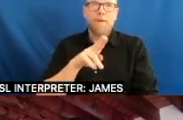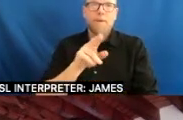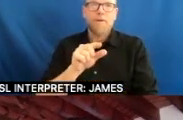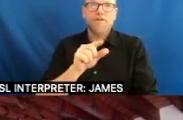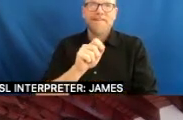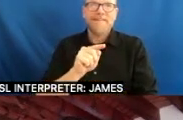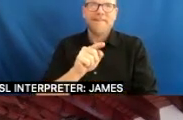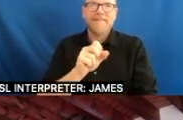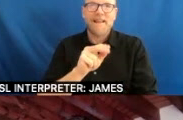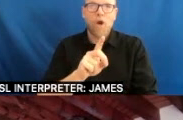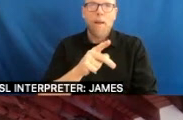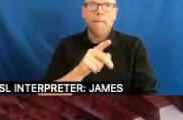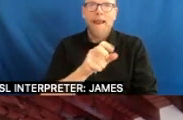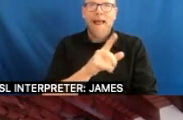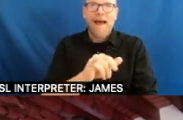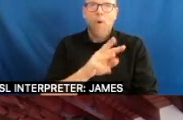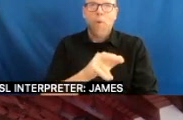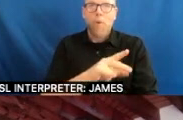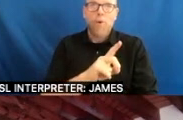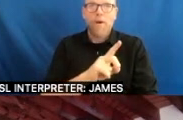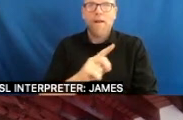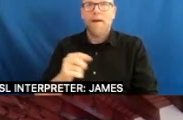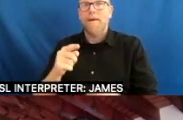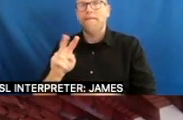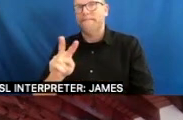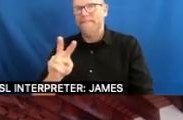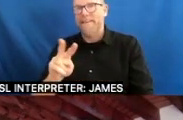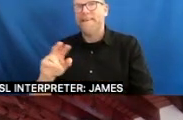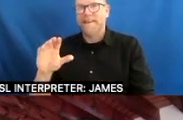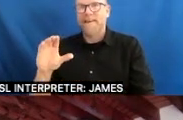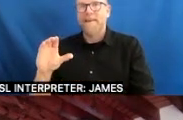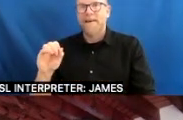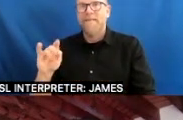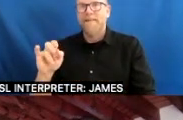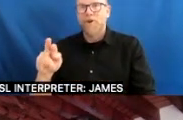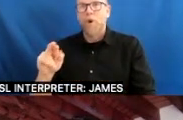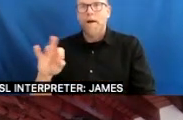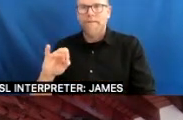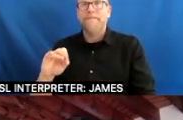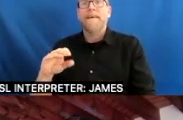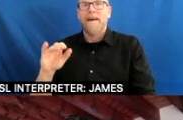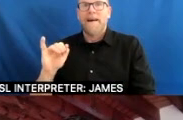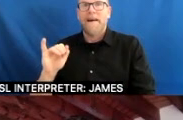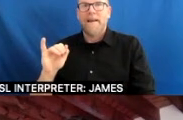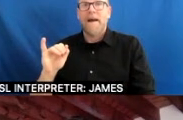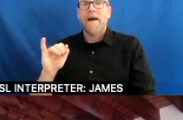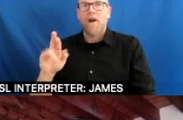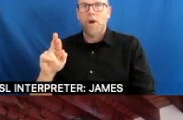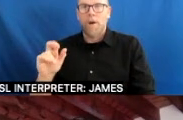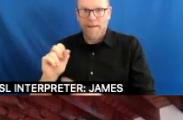of Internal Revenue, 1965, that really gives us the definition